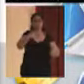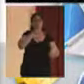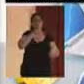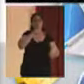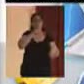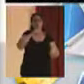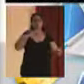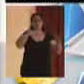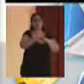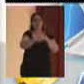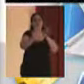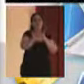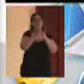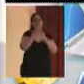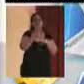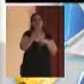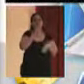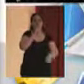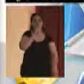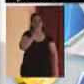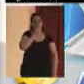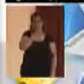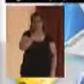manage to access e-books